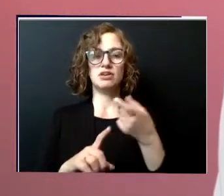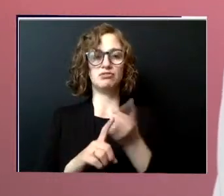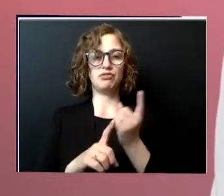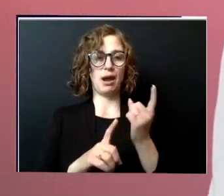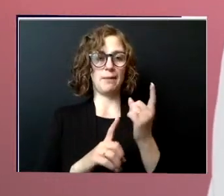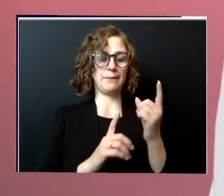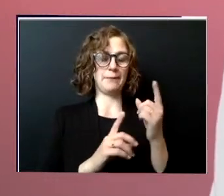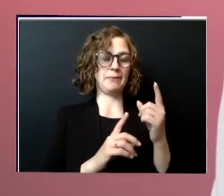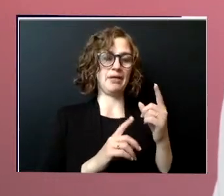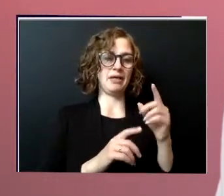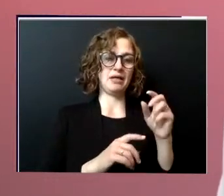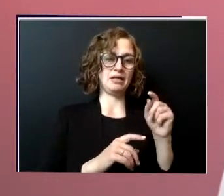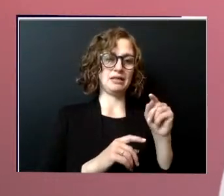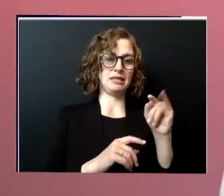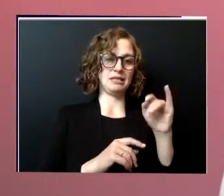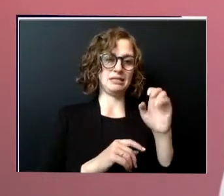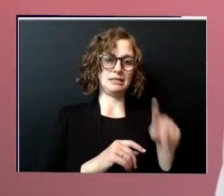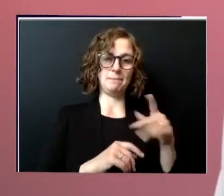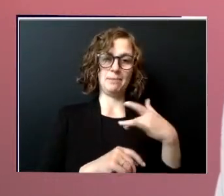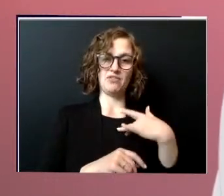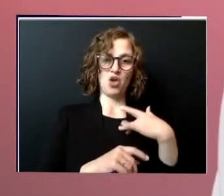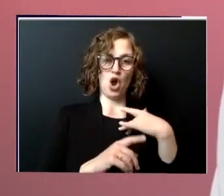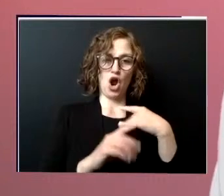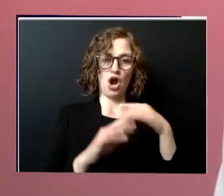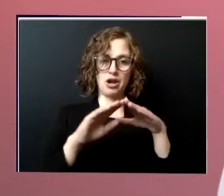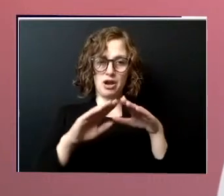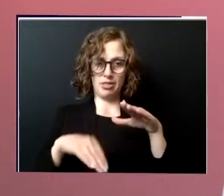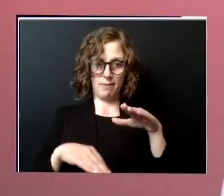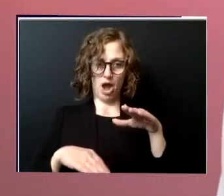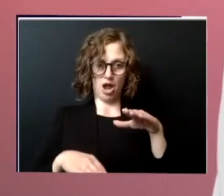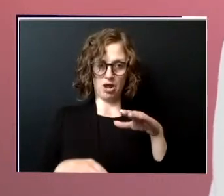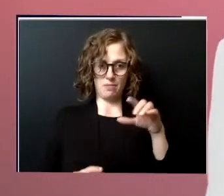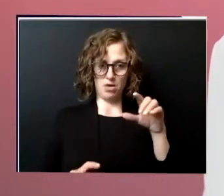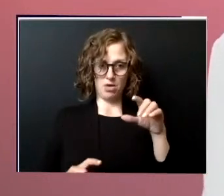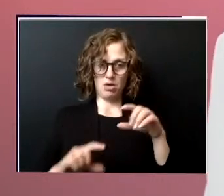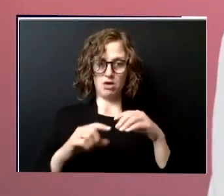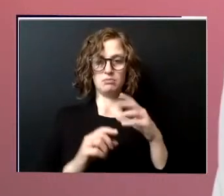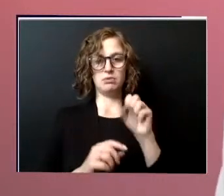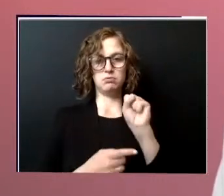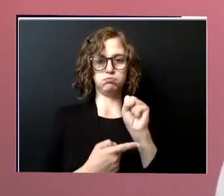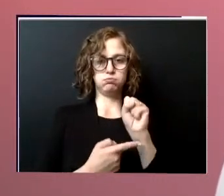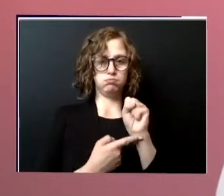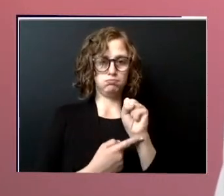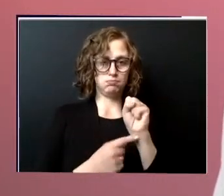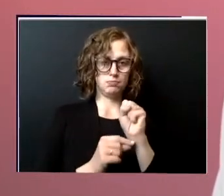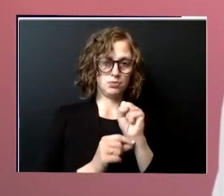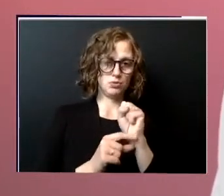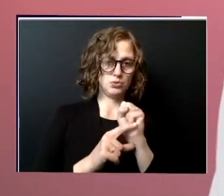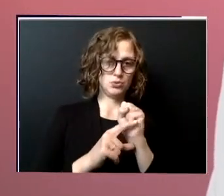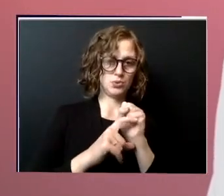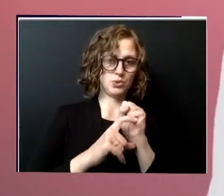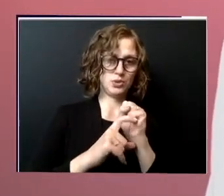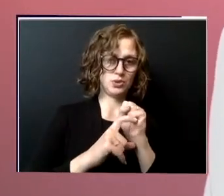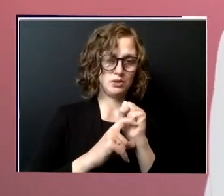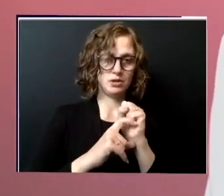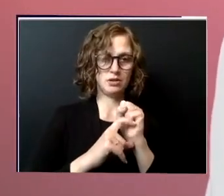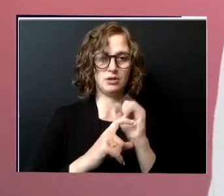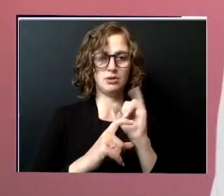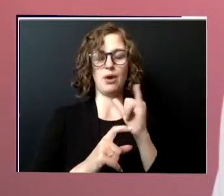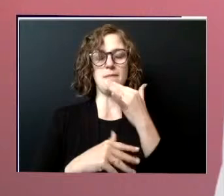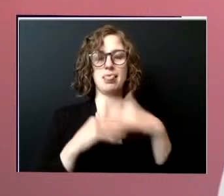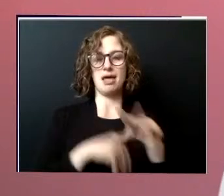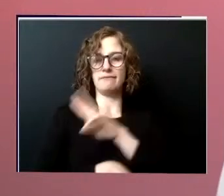down at the bottom of the picture up to where all the blood vessels look. Got it. You look at the pulmonary artery, the